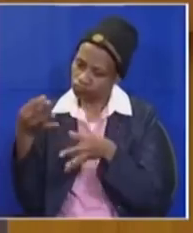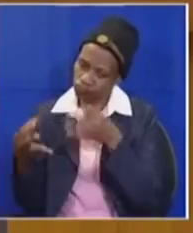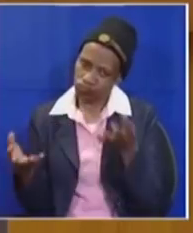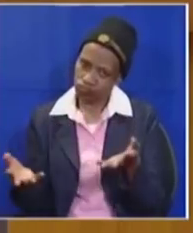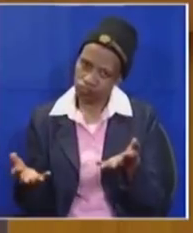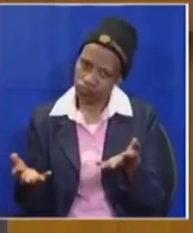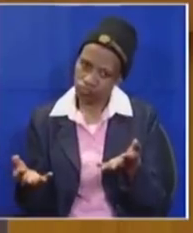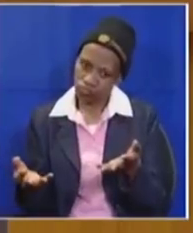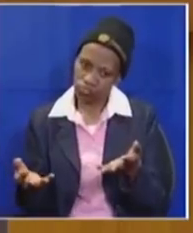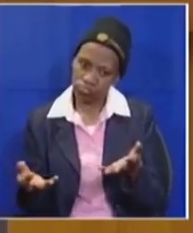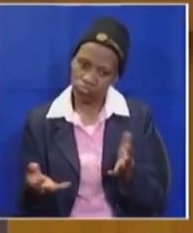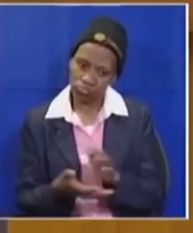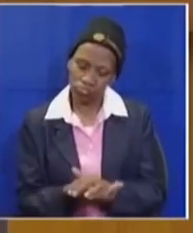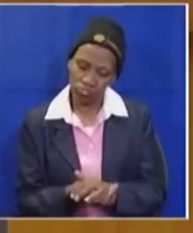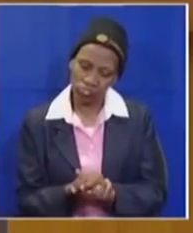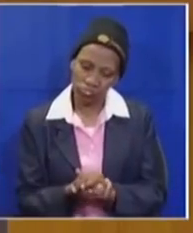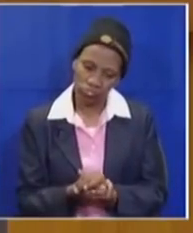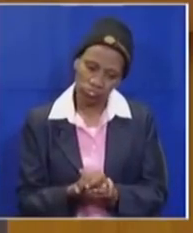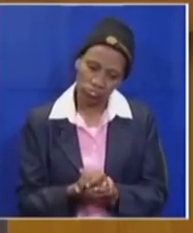we are in